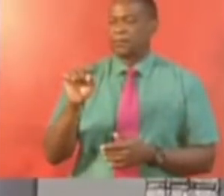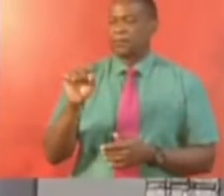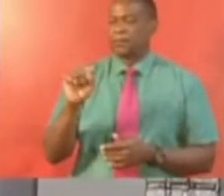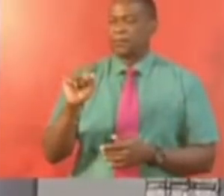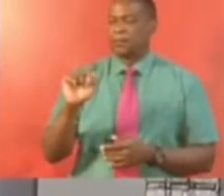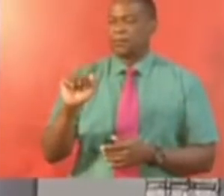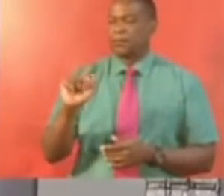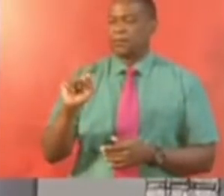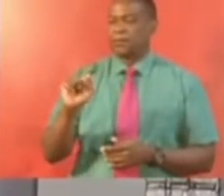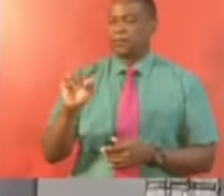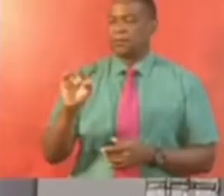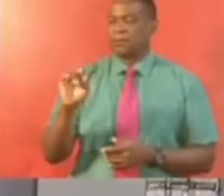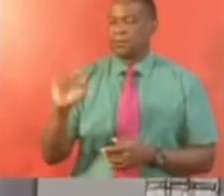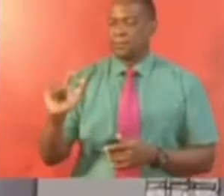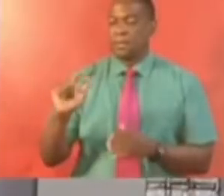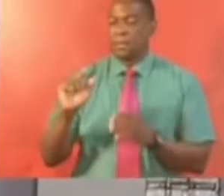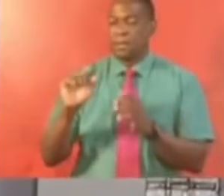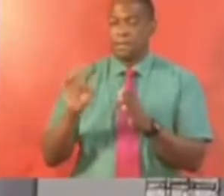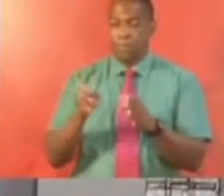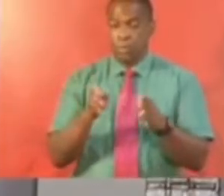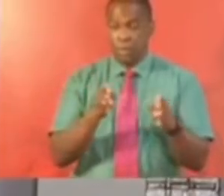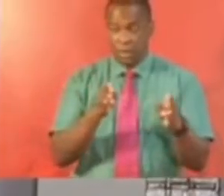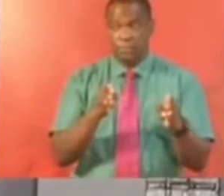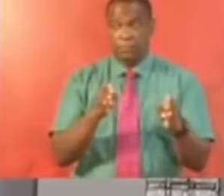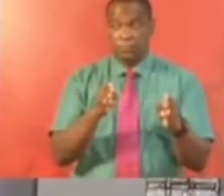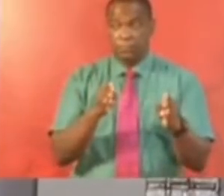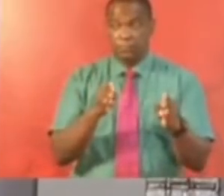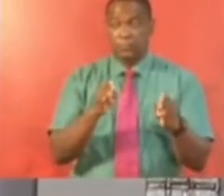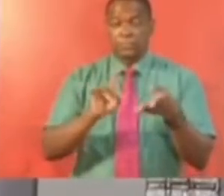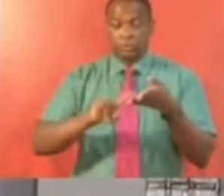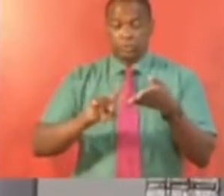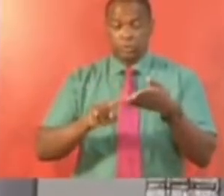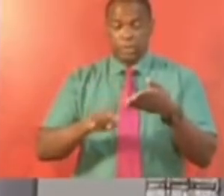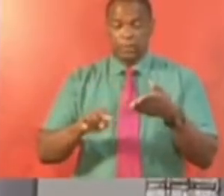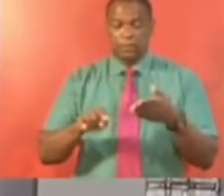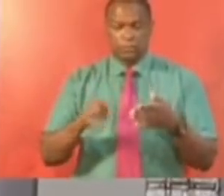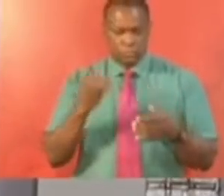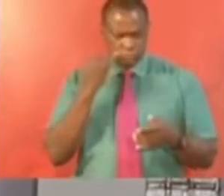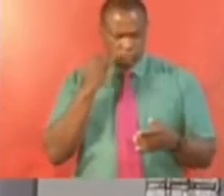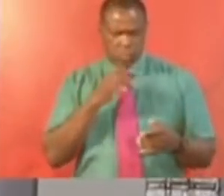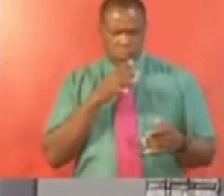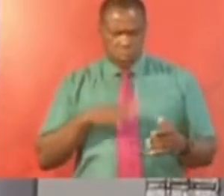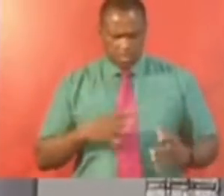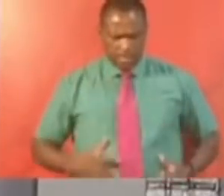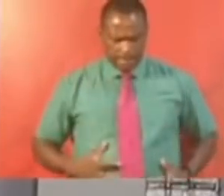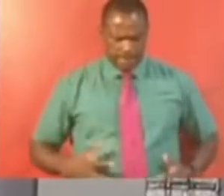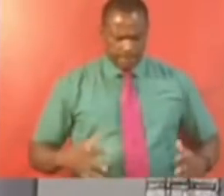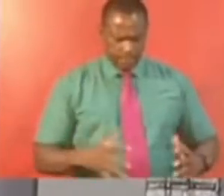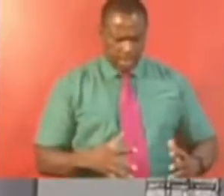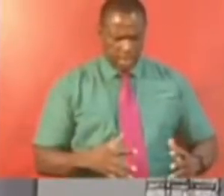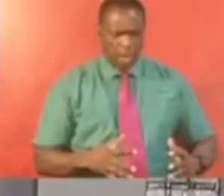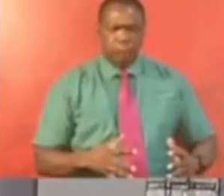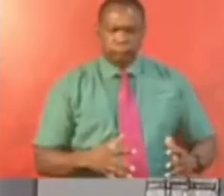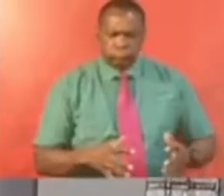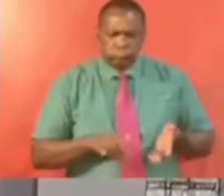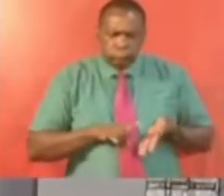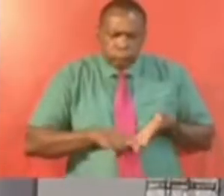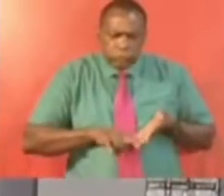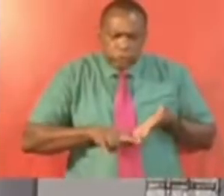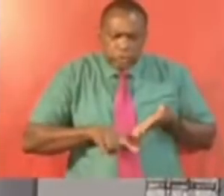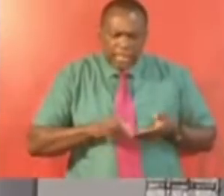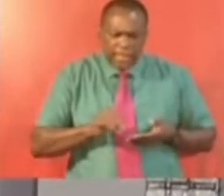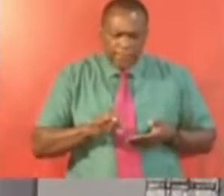Tobago. I am not going to be deterred by only thinking that the Ministry of Health is about